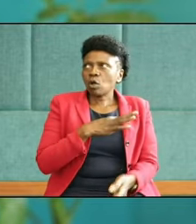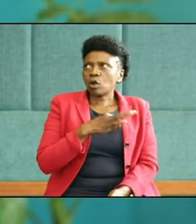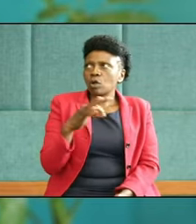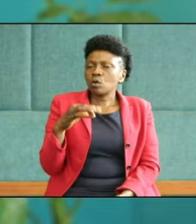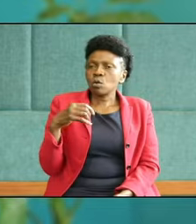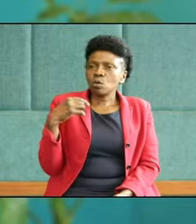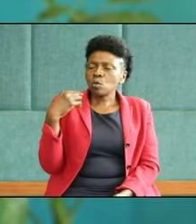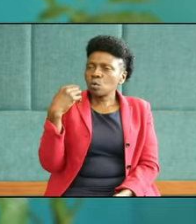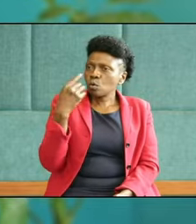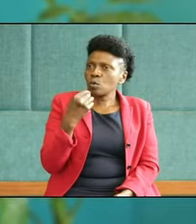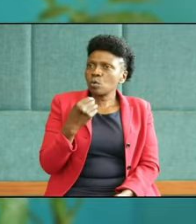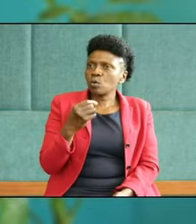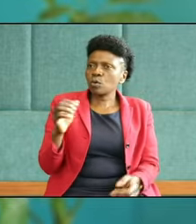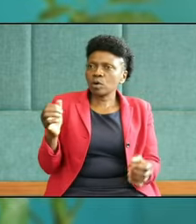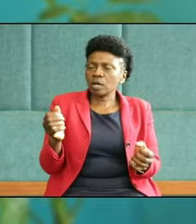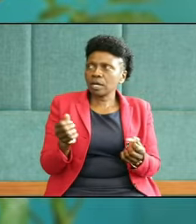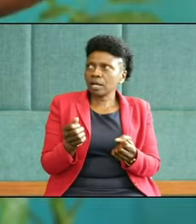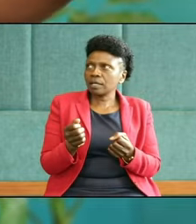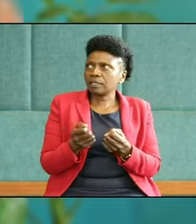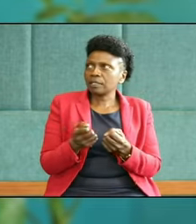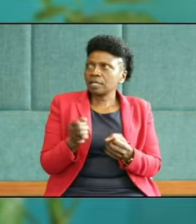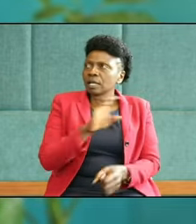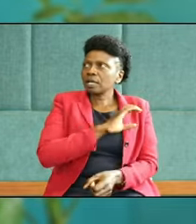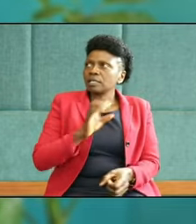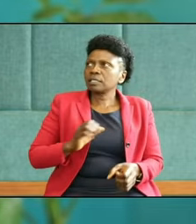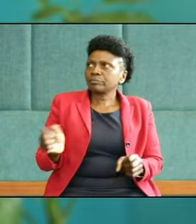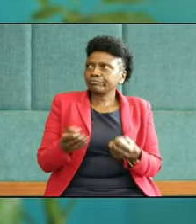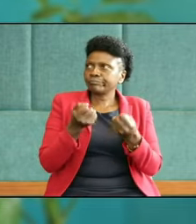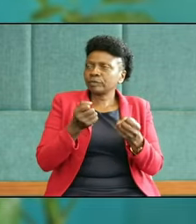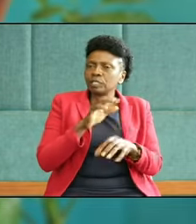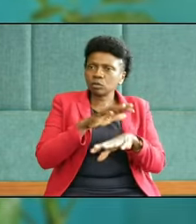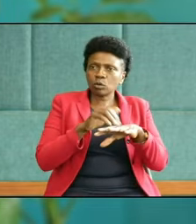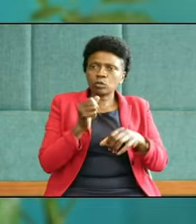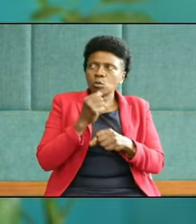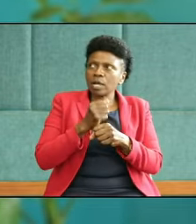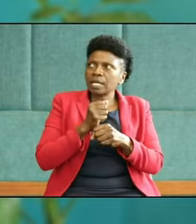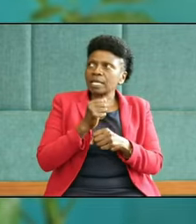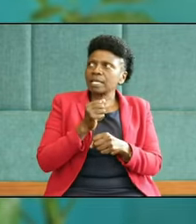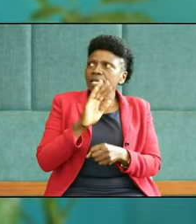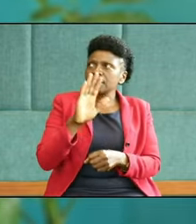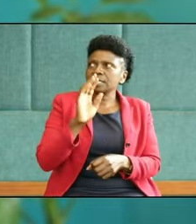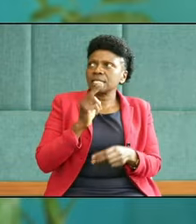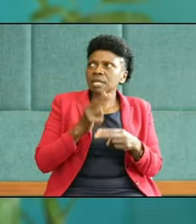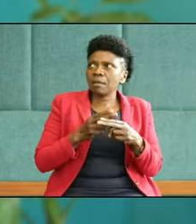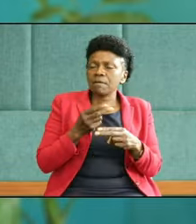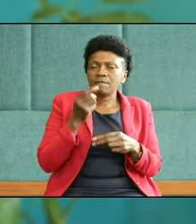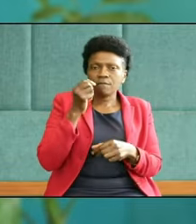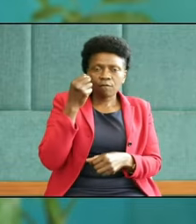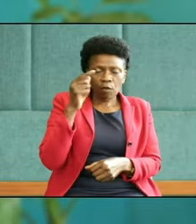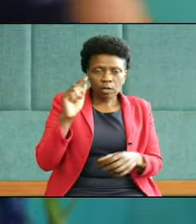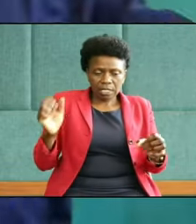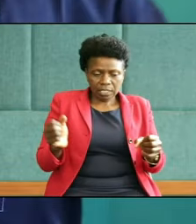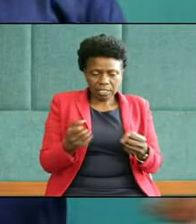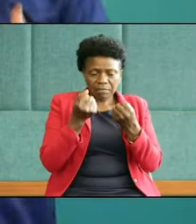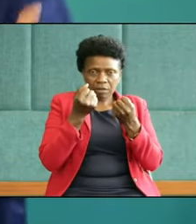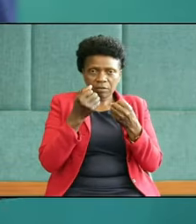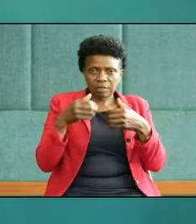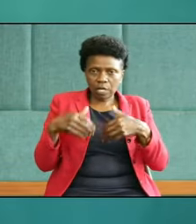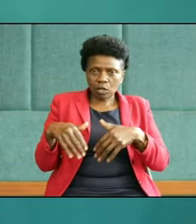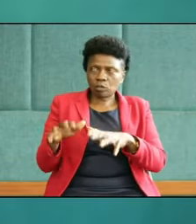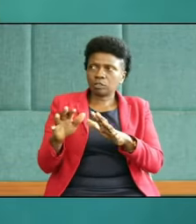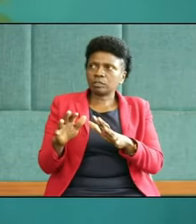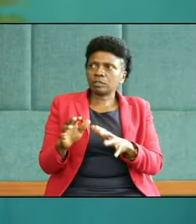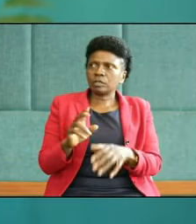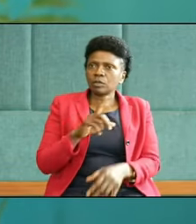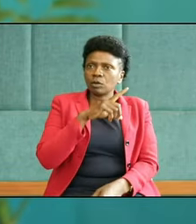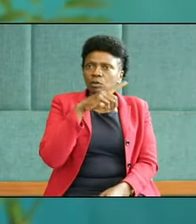has rescued is called to work in his name for the saving of the lost.